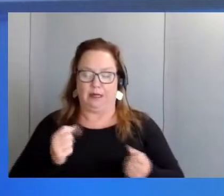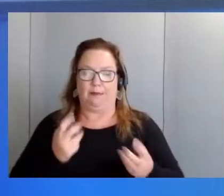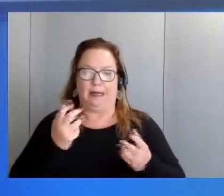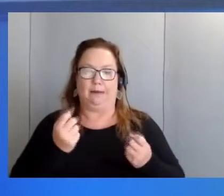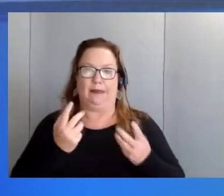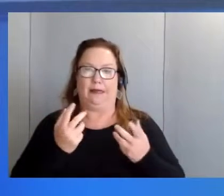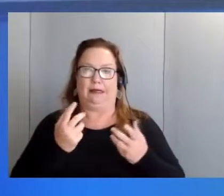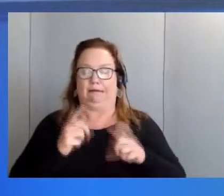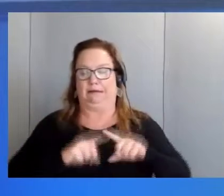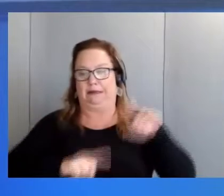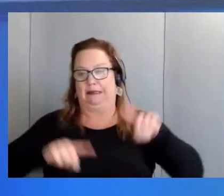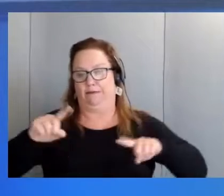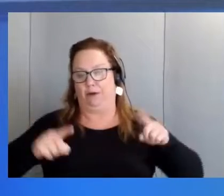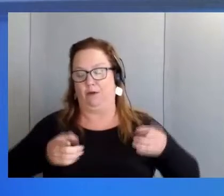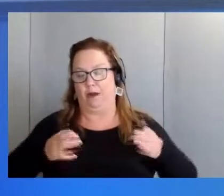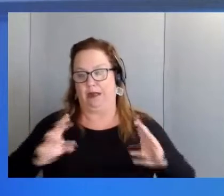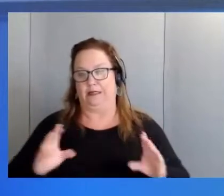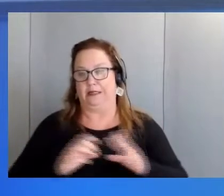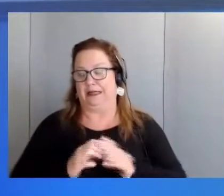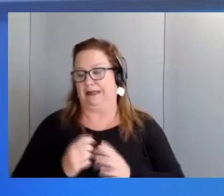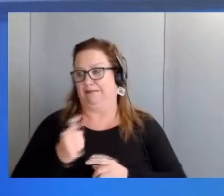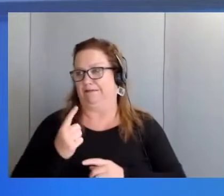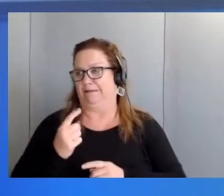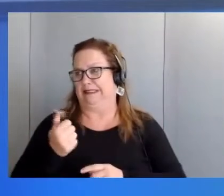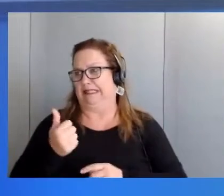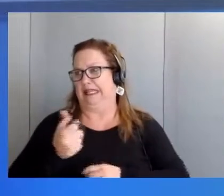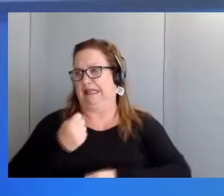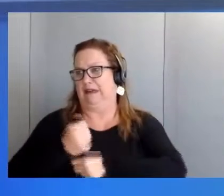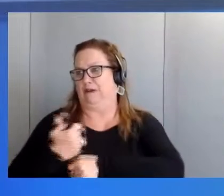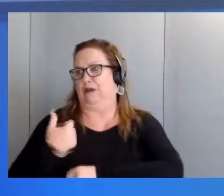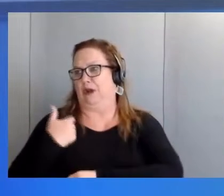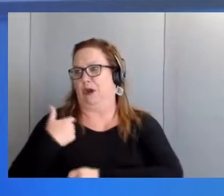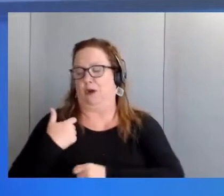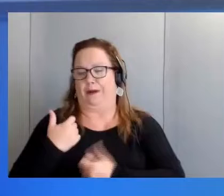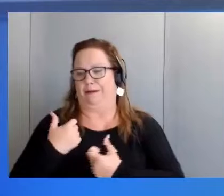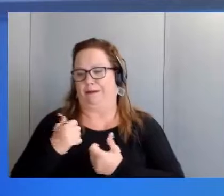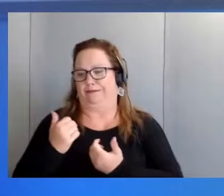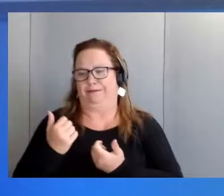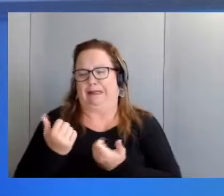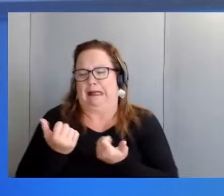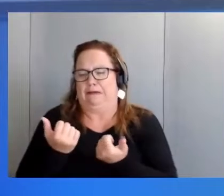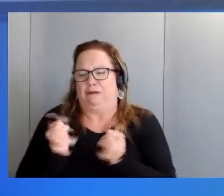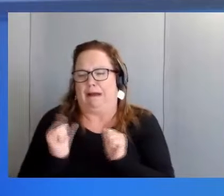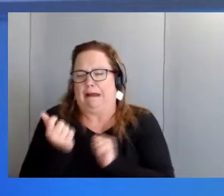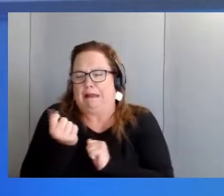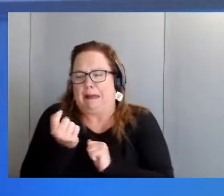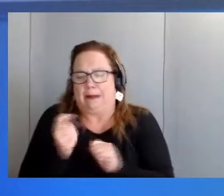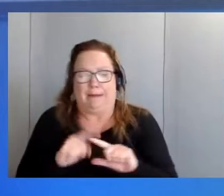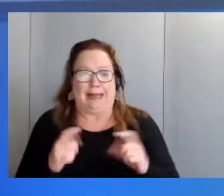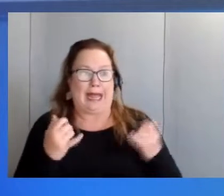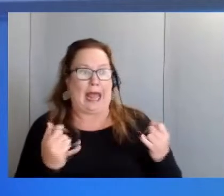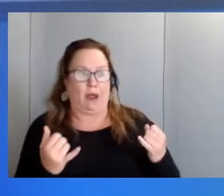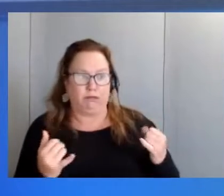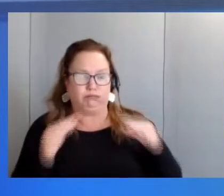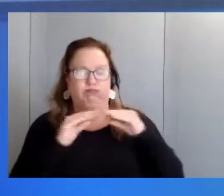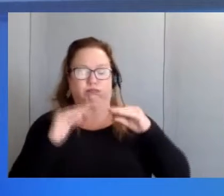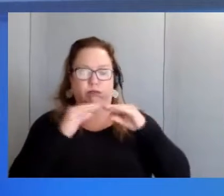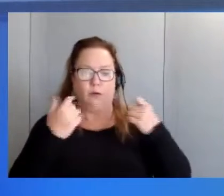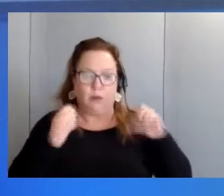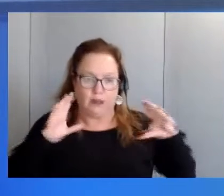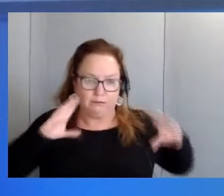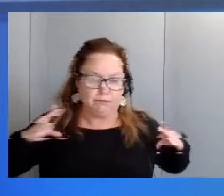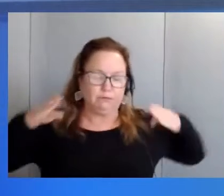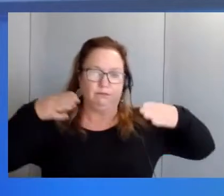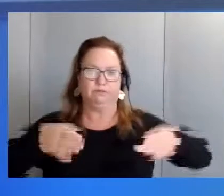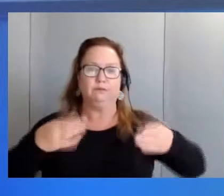little directions that we were going after Alzheimer's. Now we're going after it from a variety of angles, and that's what gives me the most hope. Is that's the